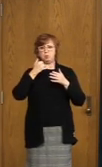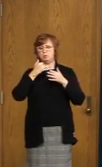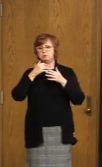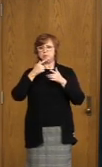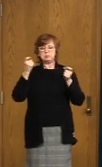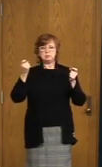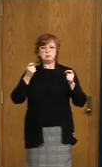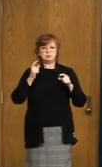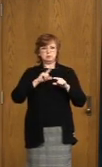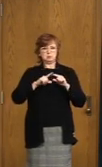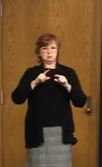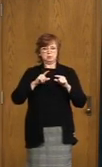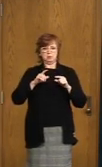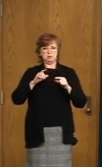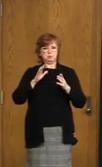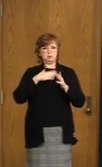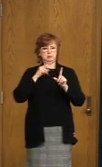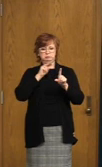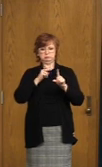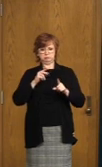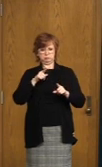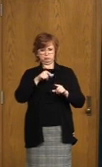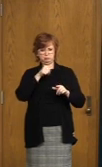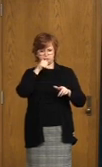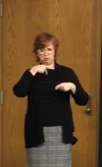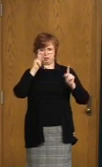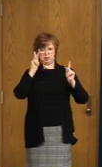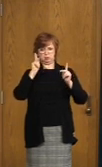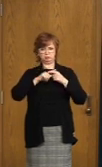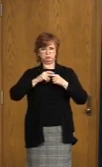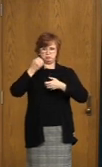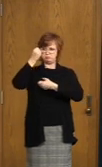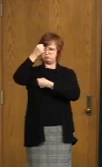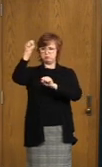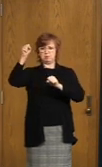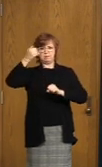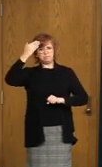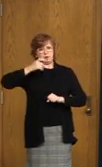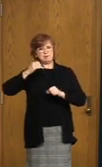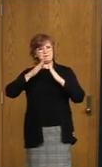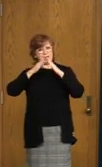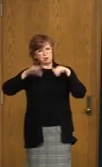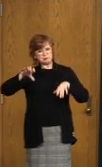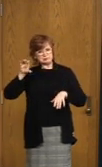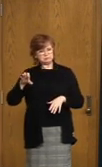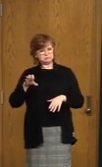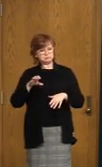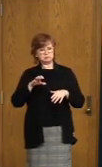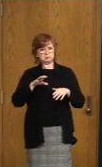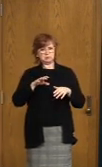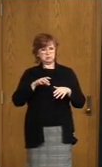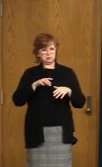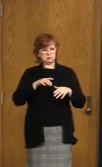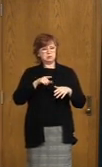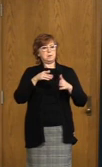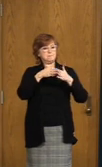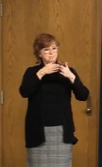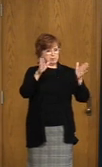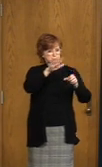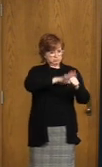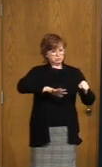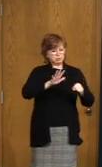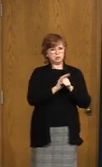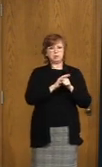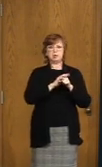outside any residence. And that is outside of any legal process. You can be in a public